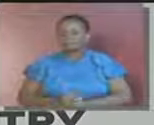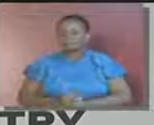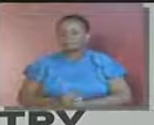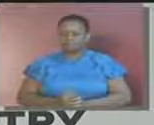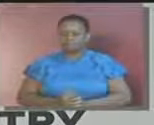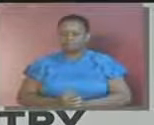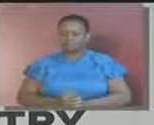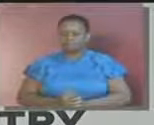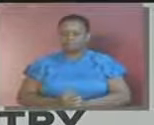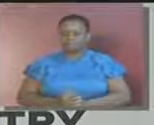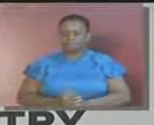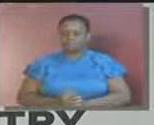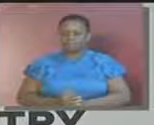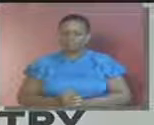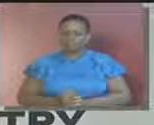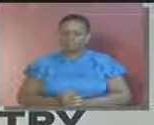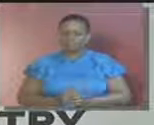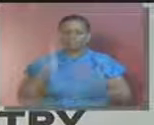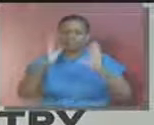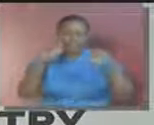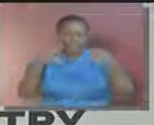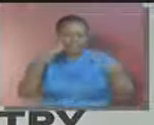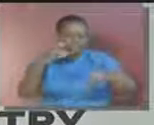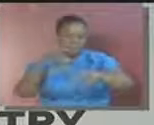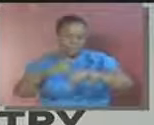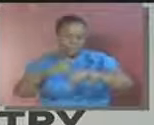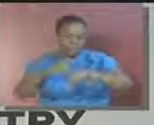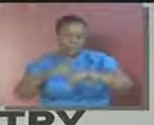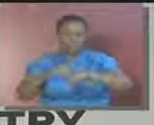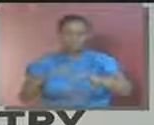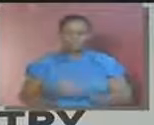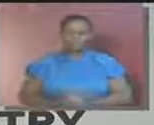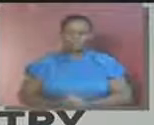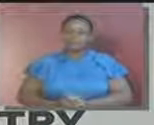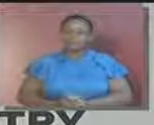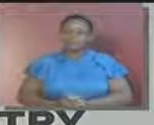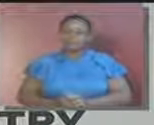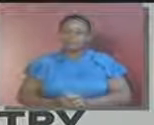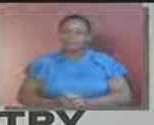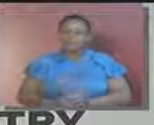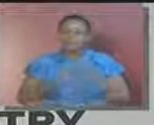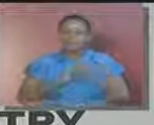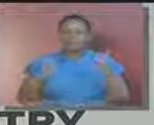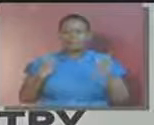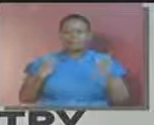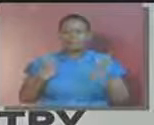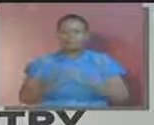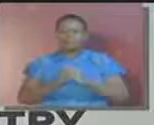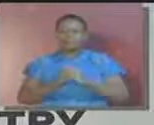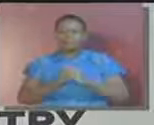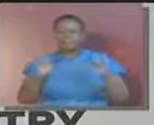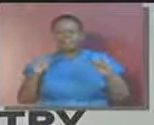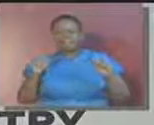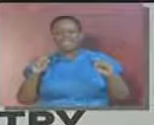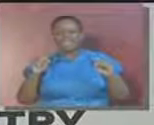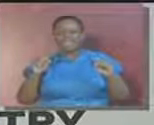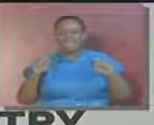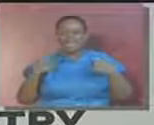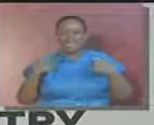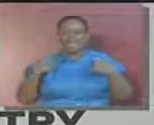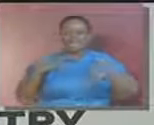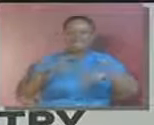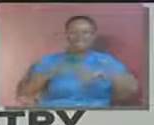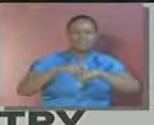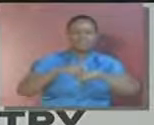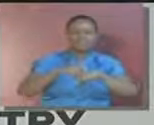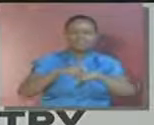we noticed this, many persons made appointments and then simply did not turn up for the appointments. If you are ill